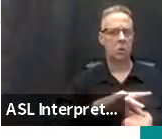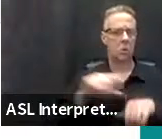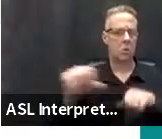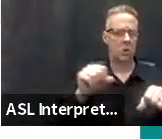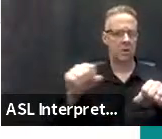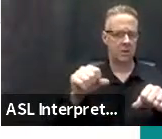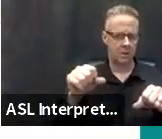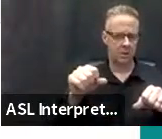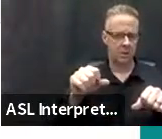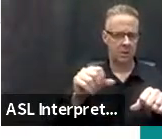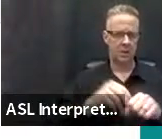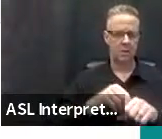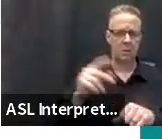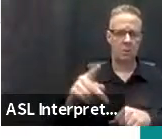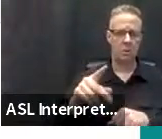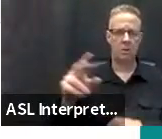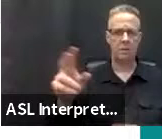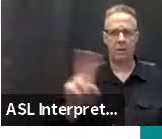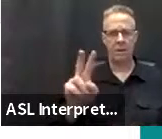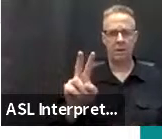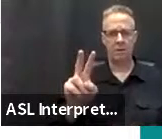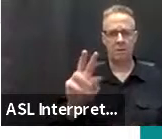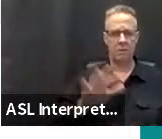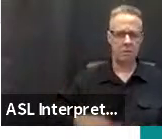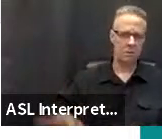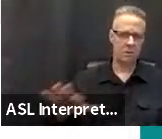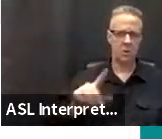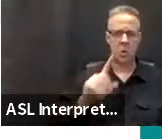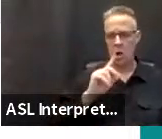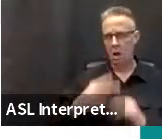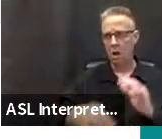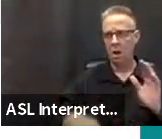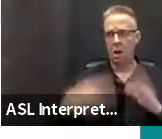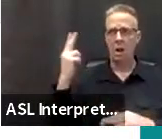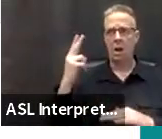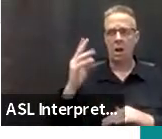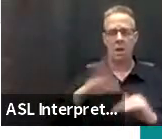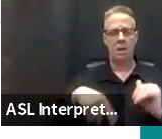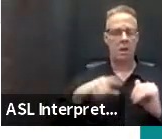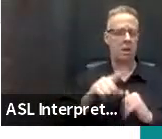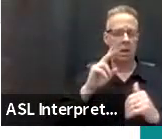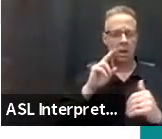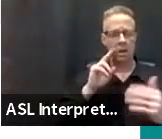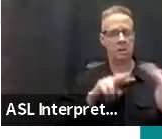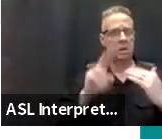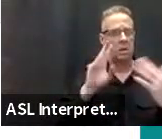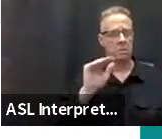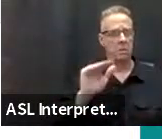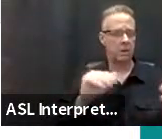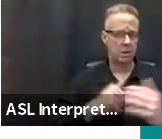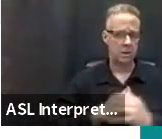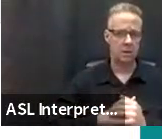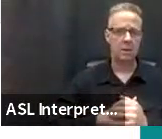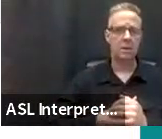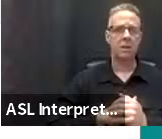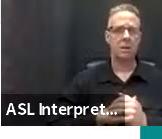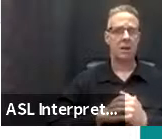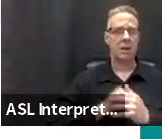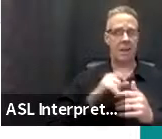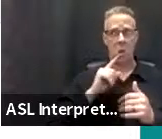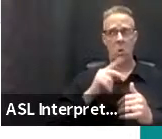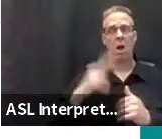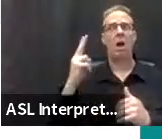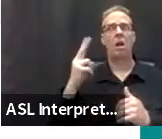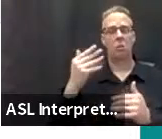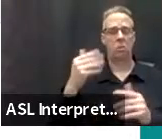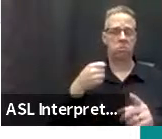earthquakes in the Portland, Vancouver area was much higher than they had ever anticipated before, to the extent that the